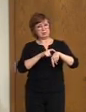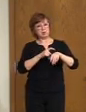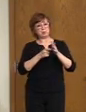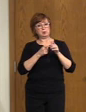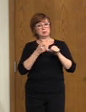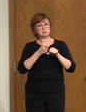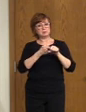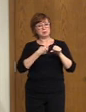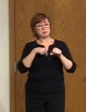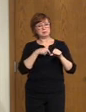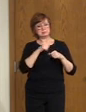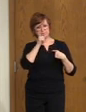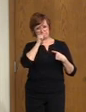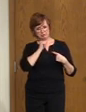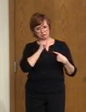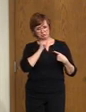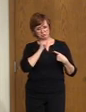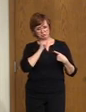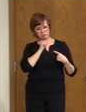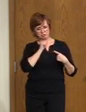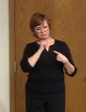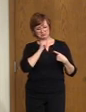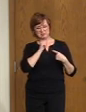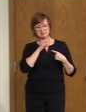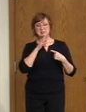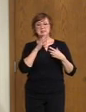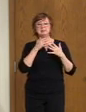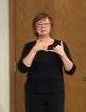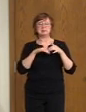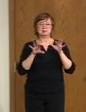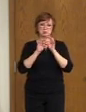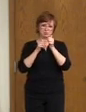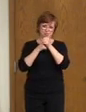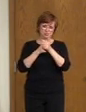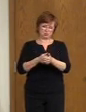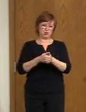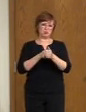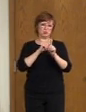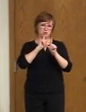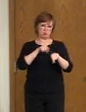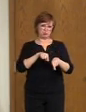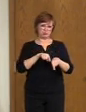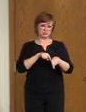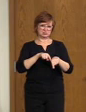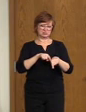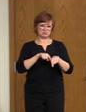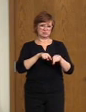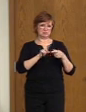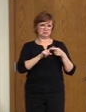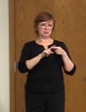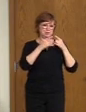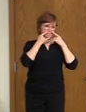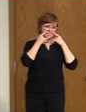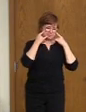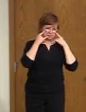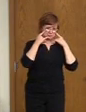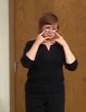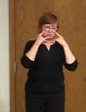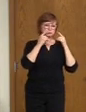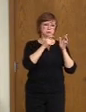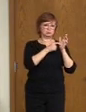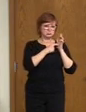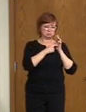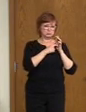and continue to reserve all public health measures, and especially, the measures we have currently in place, which include mask use at all